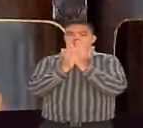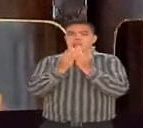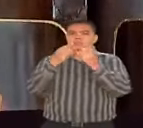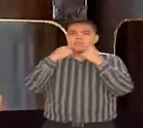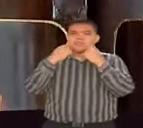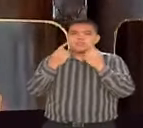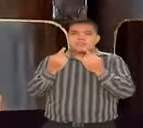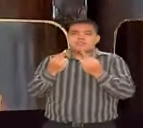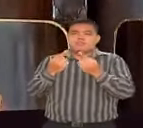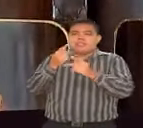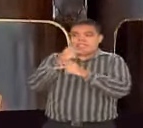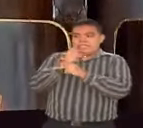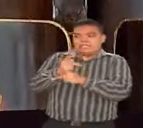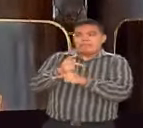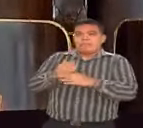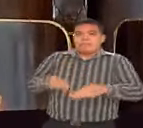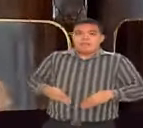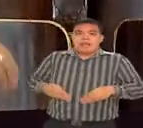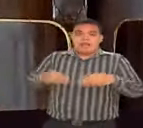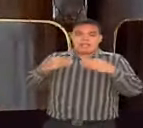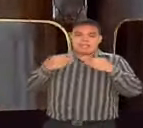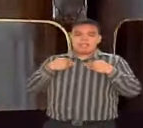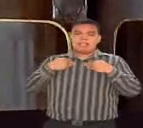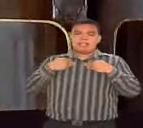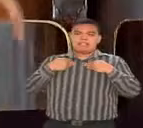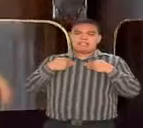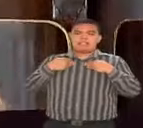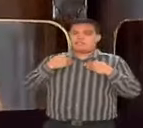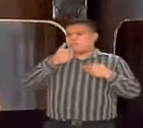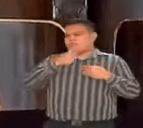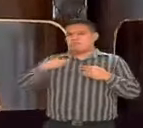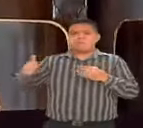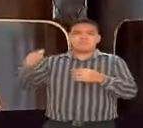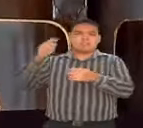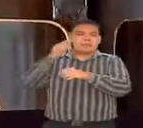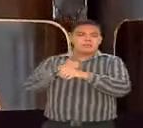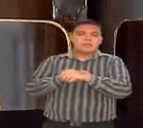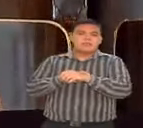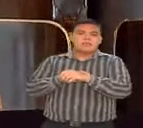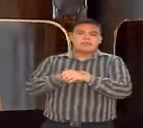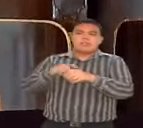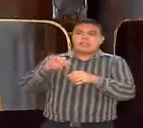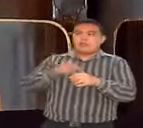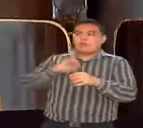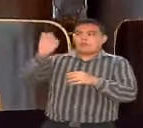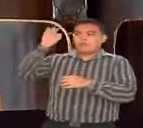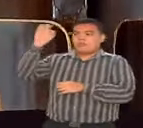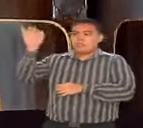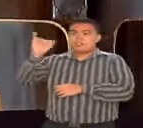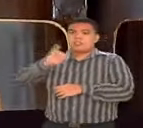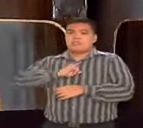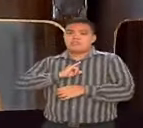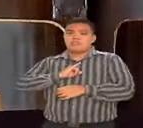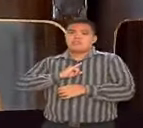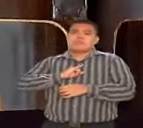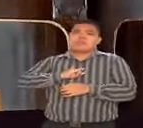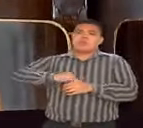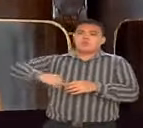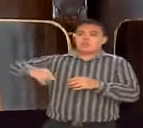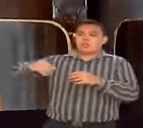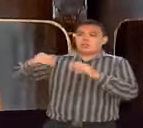but I keep under my body and bring it into subjection, lest that by any means, when I have preached to others, I myself should be a